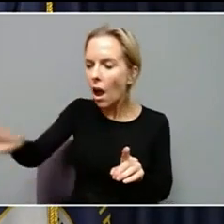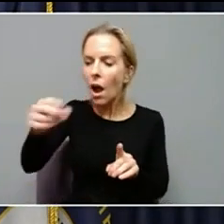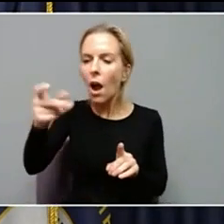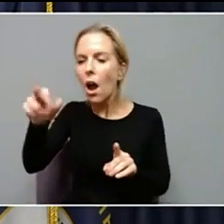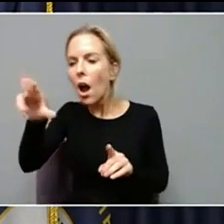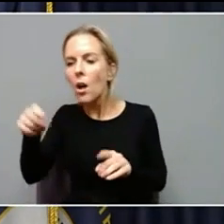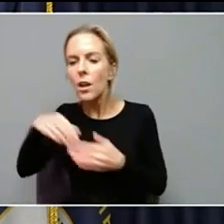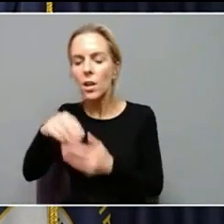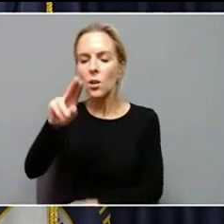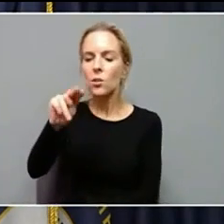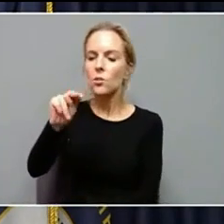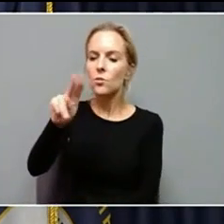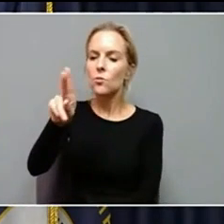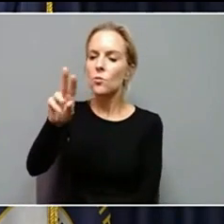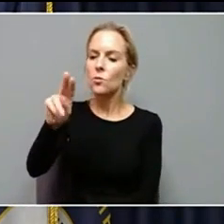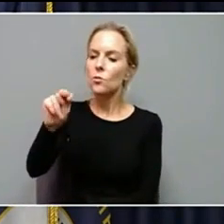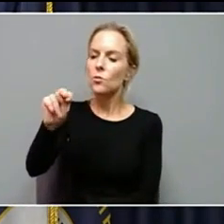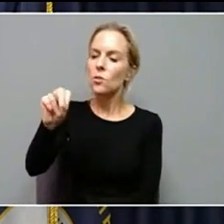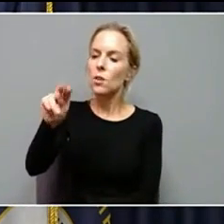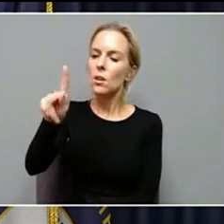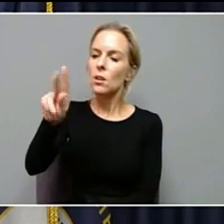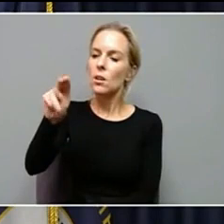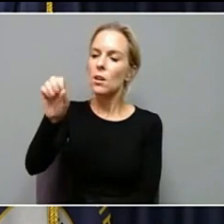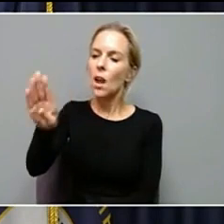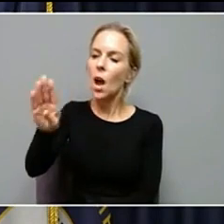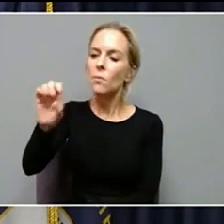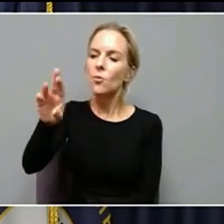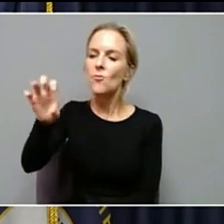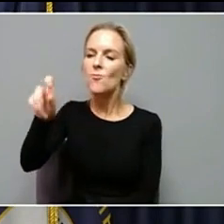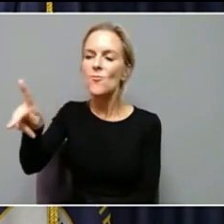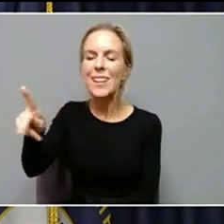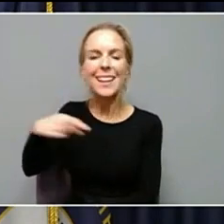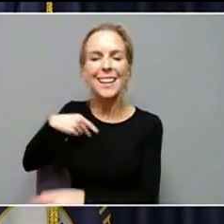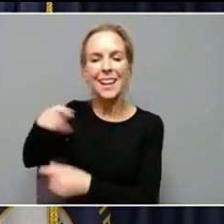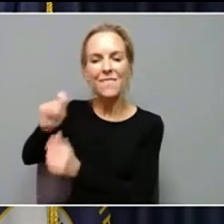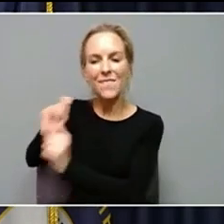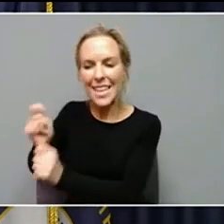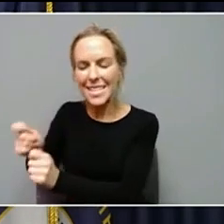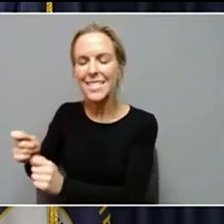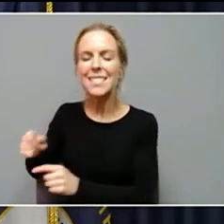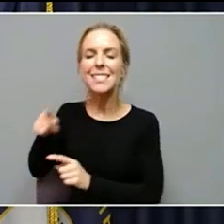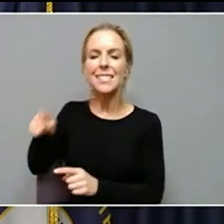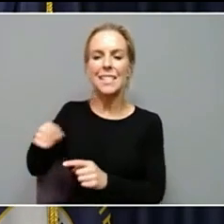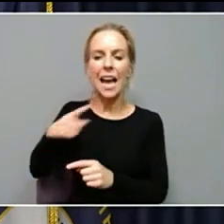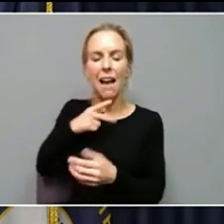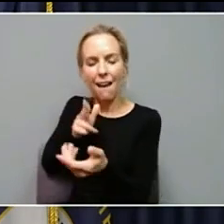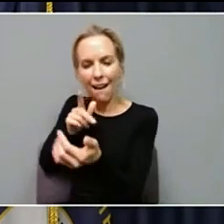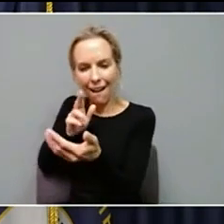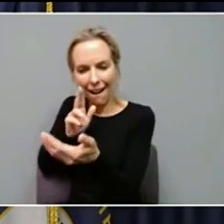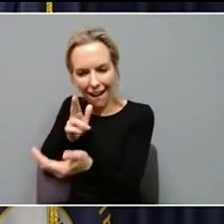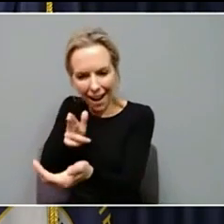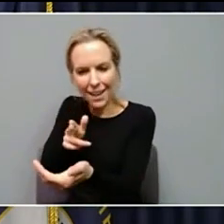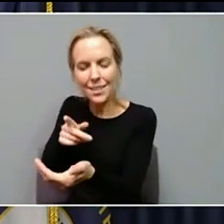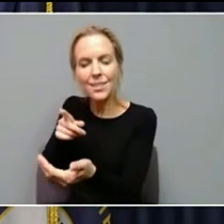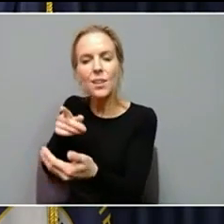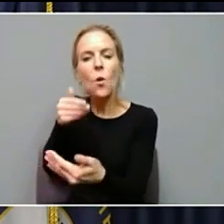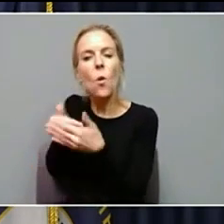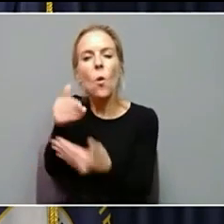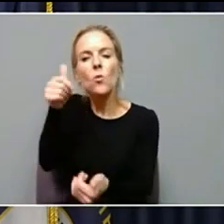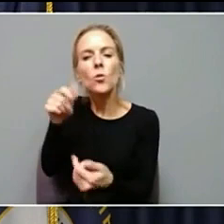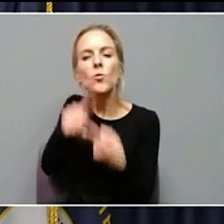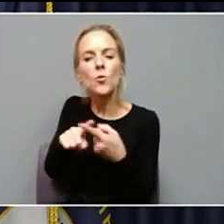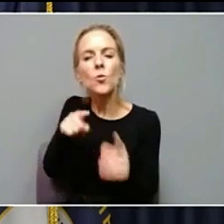I fished in Knob Creek. I hunted in the woods close to Abraham Lincoln's birthplace. I